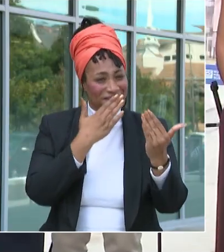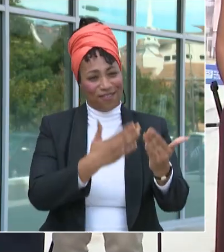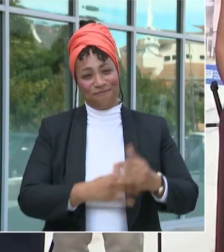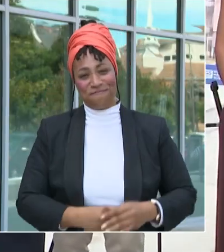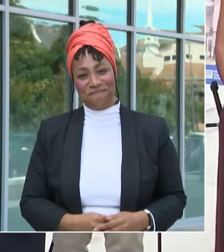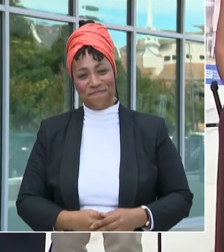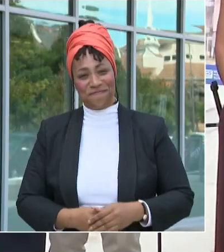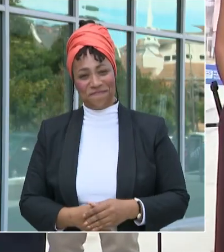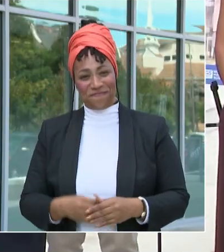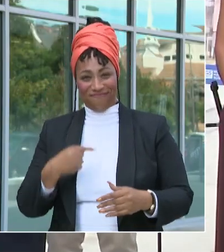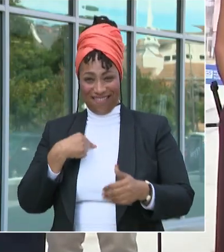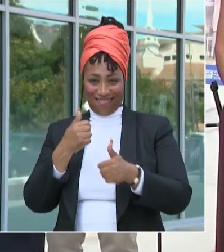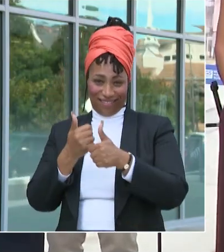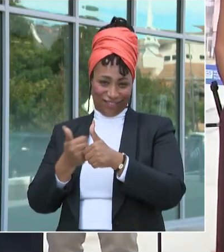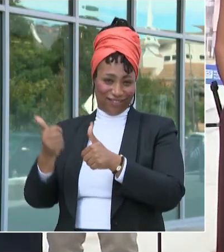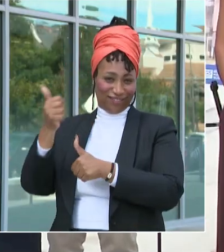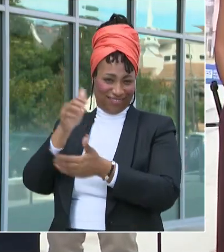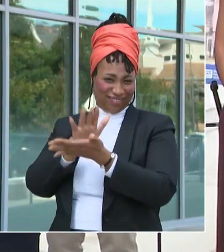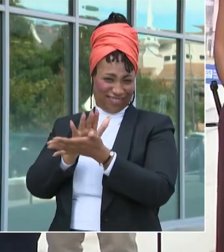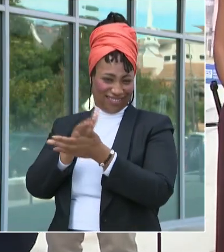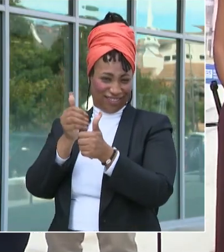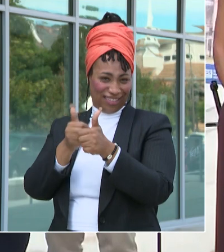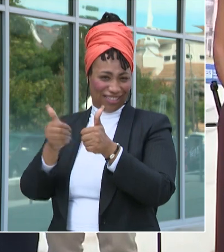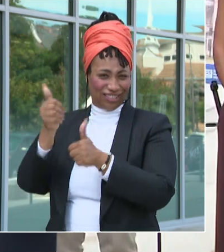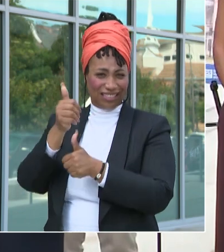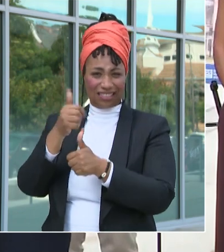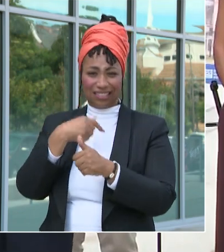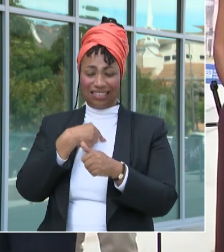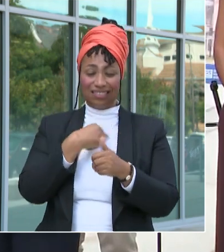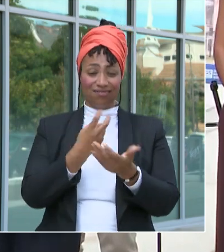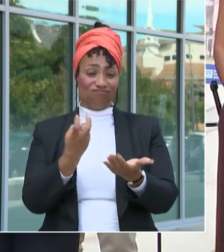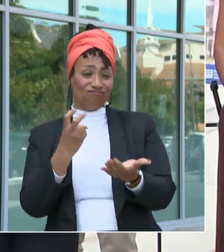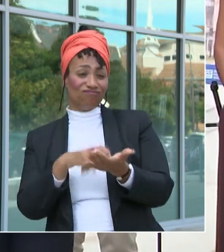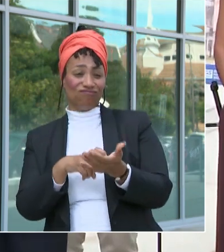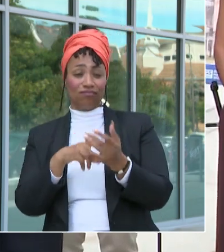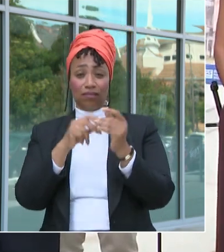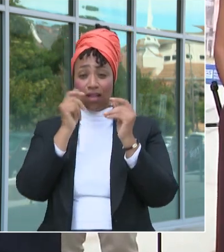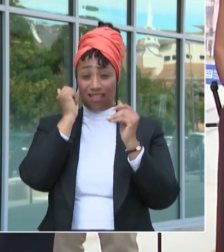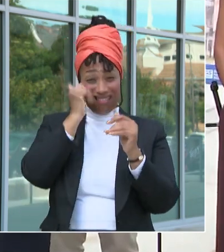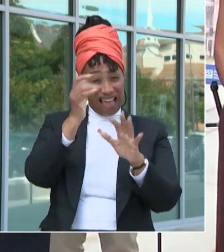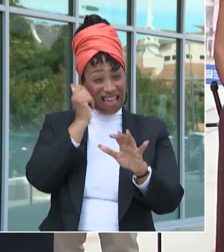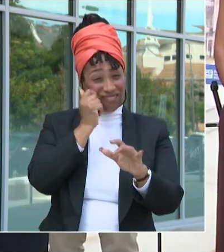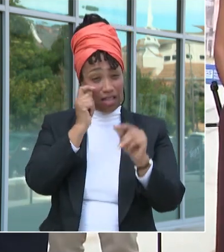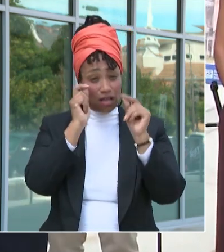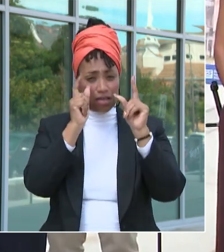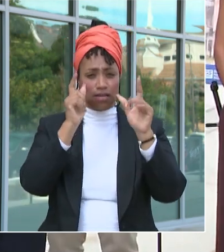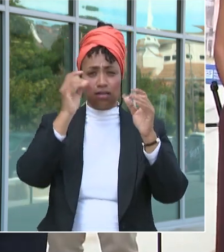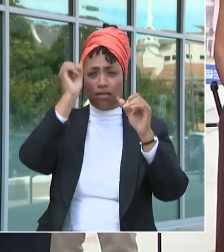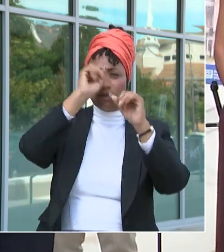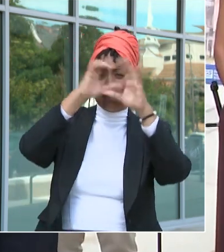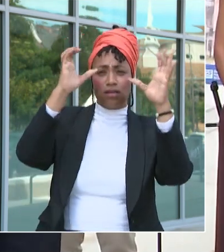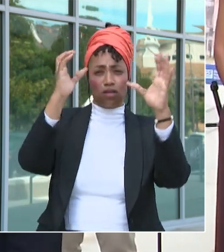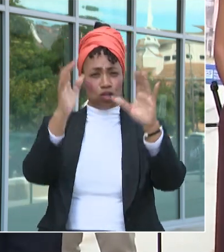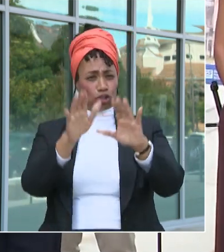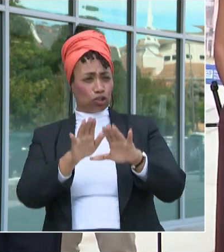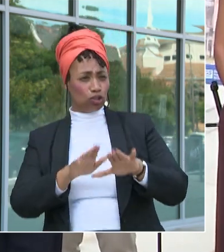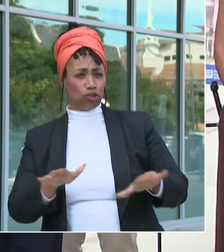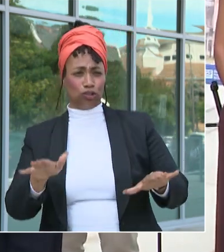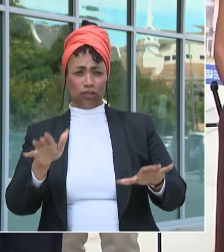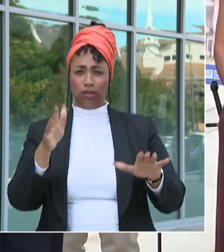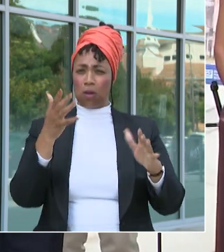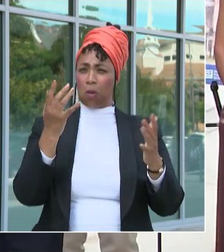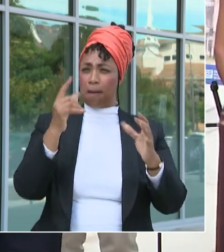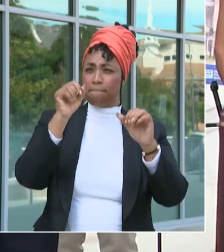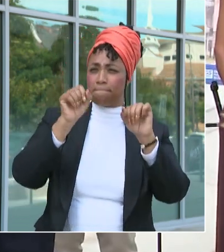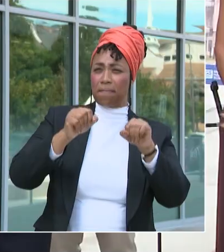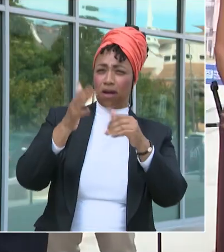Schools, I wake up every day dreaming about what's possible for the young people in our city. And I couldn't think of a better day